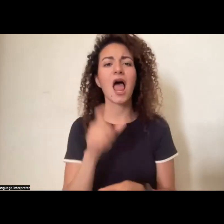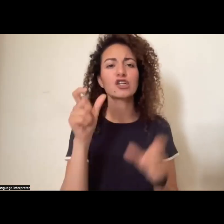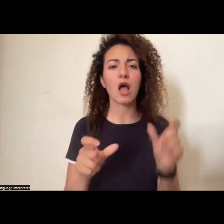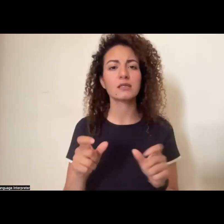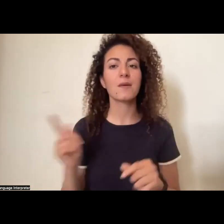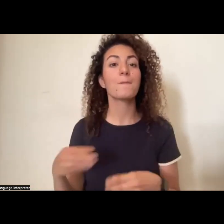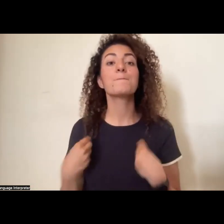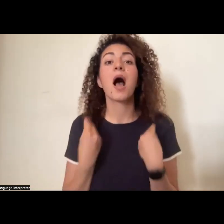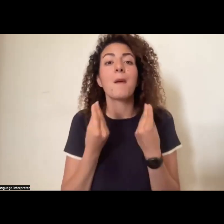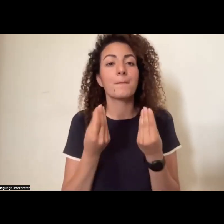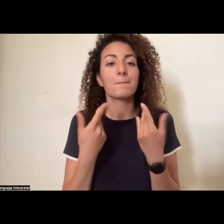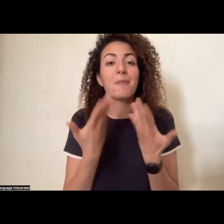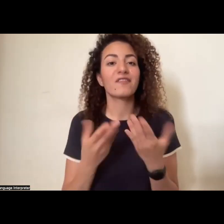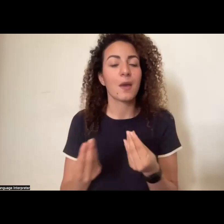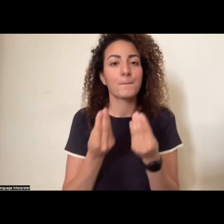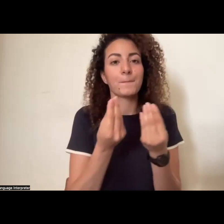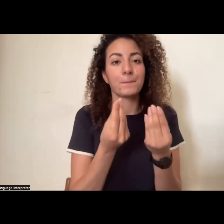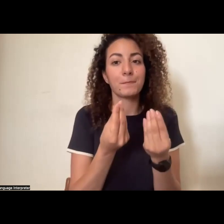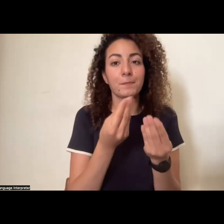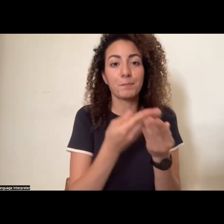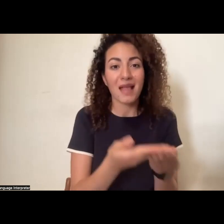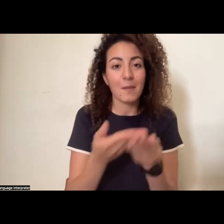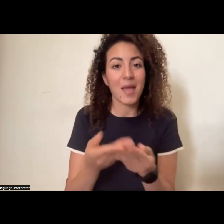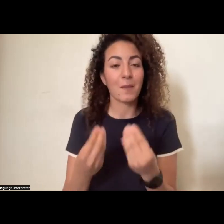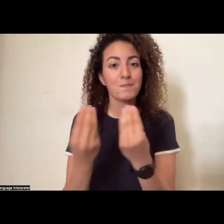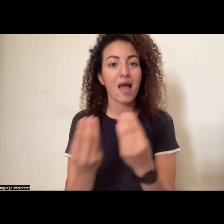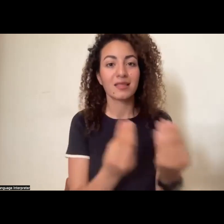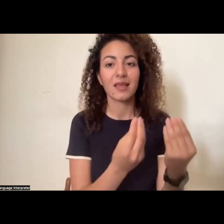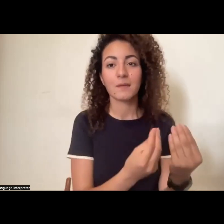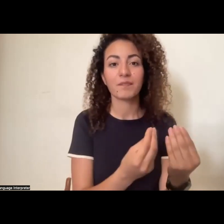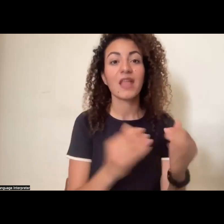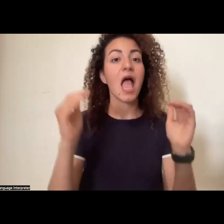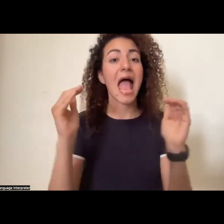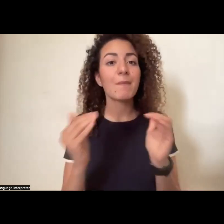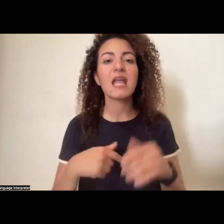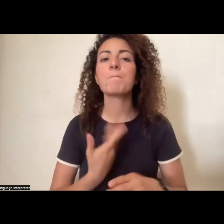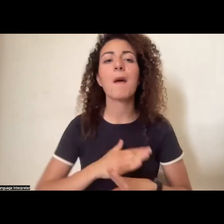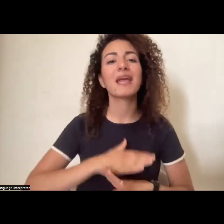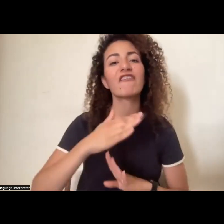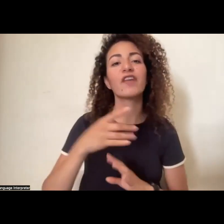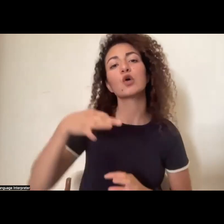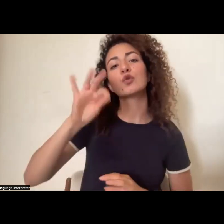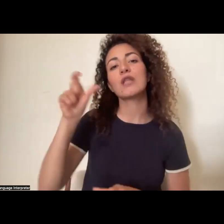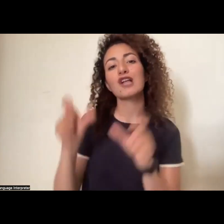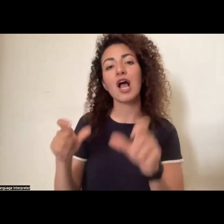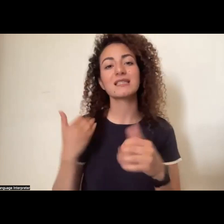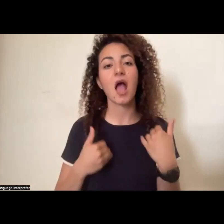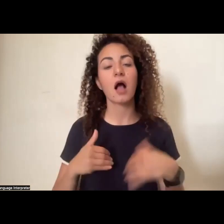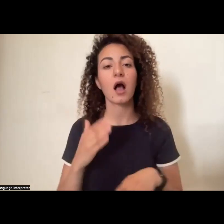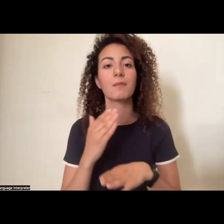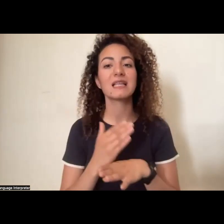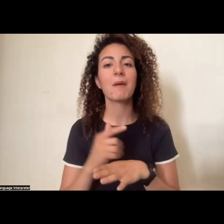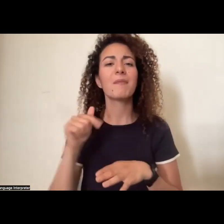provide, even those that exist, do not provide this protection to people with disabilities specifically. This is because of so